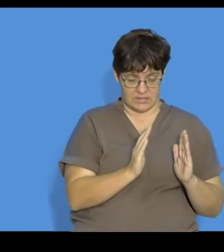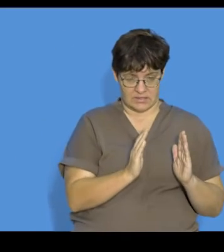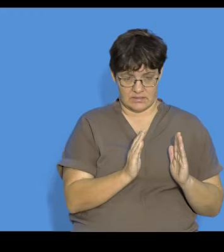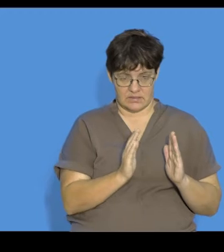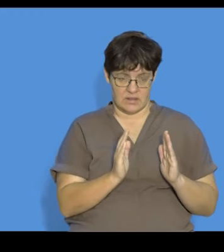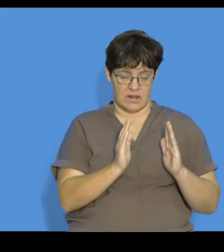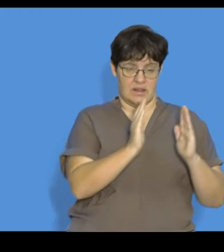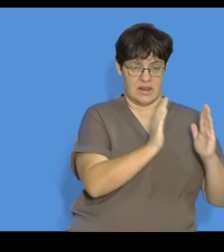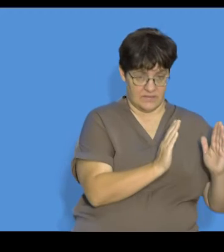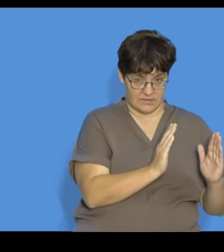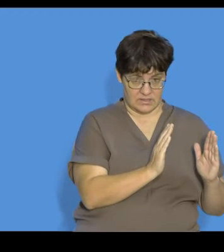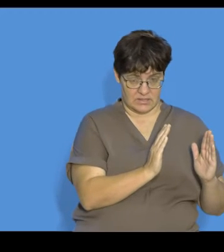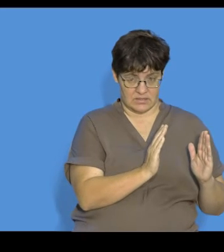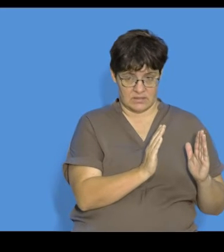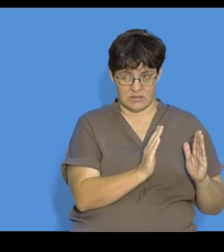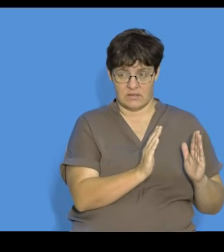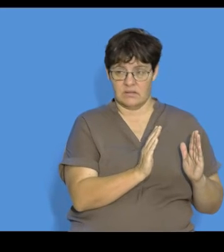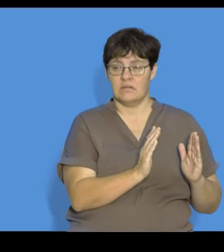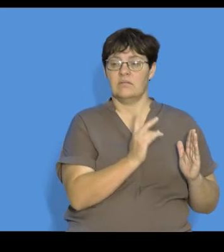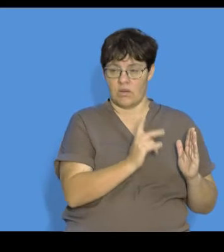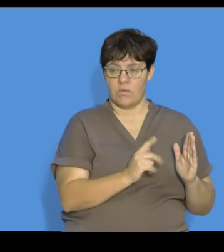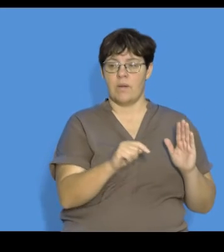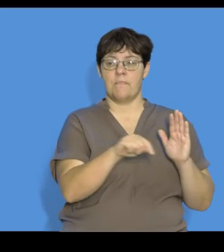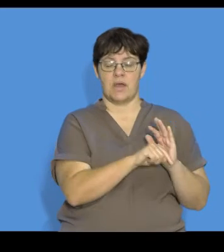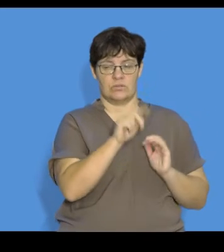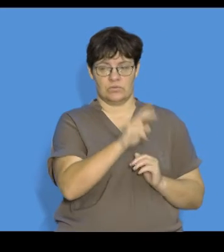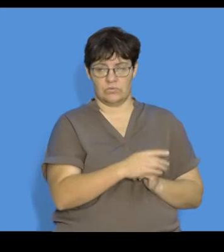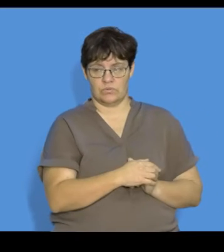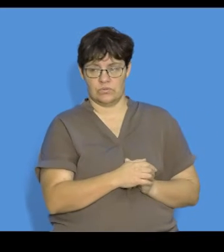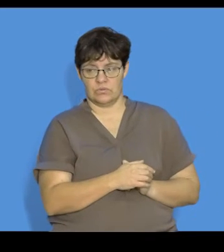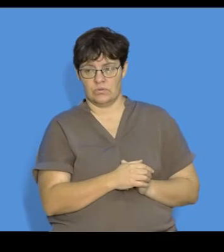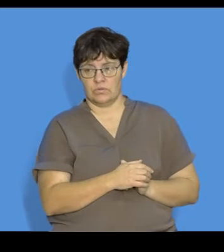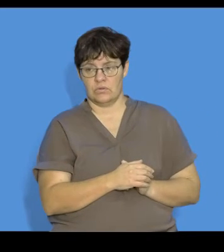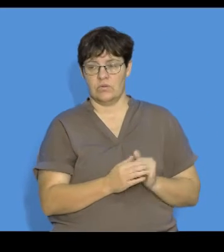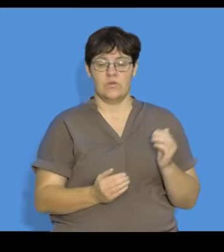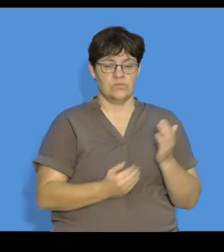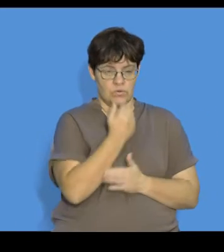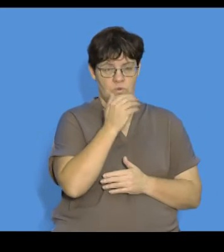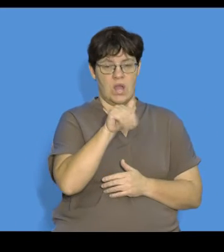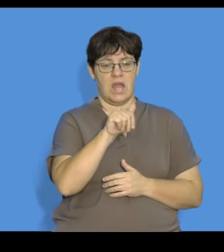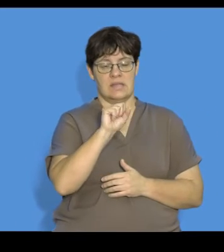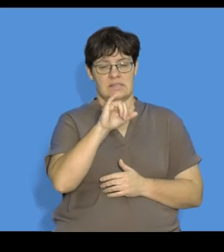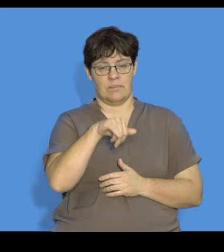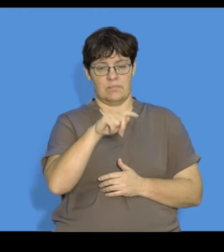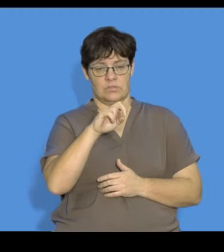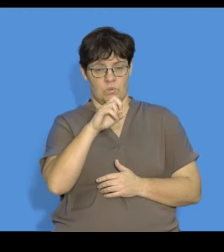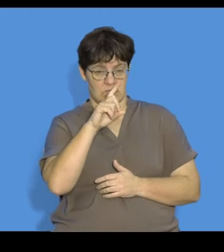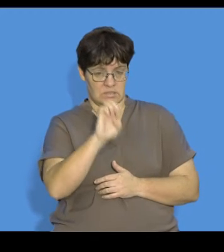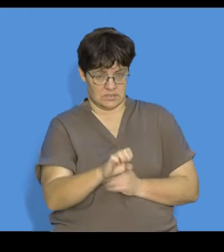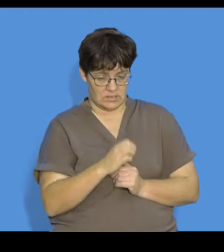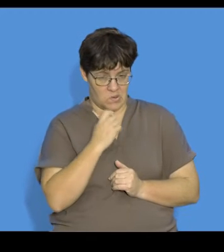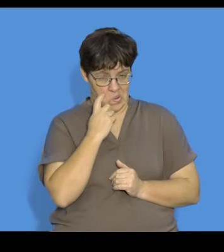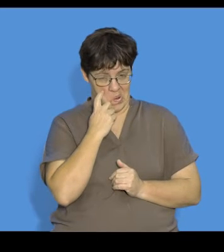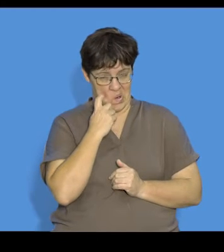left, which will be now at minus 2, so that will be my new asymptote, and then it will also move